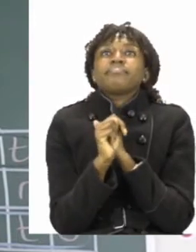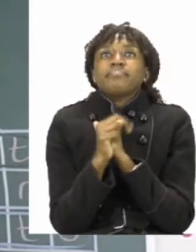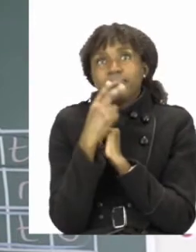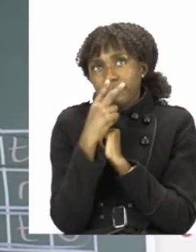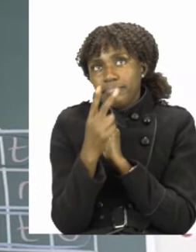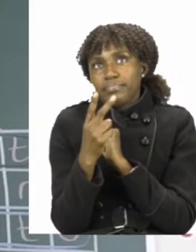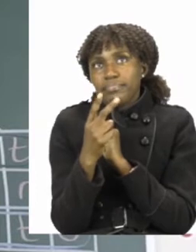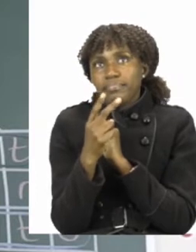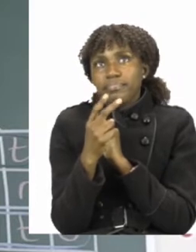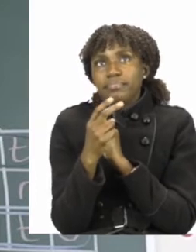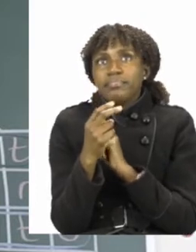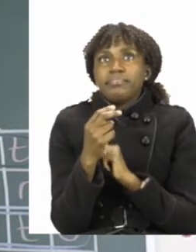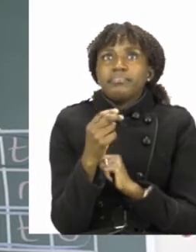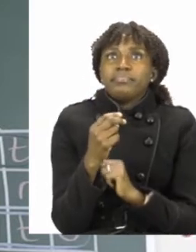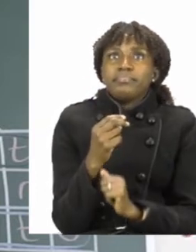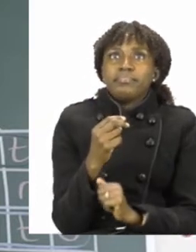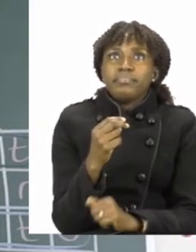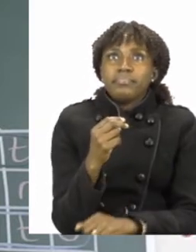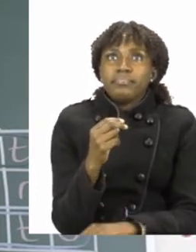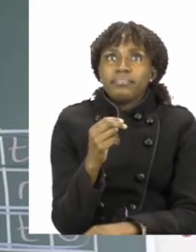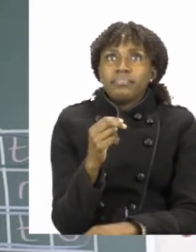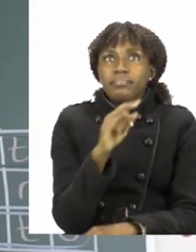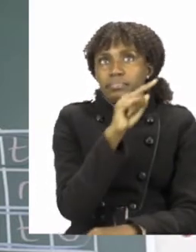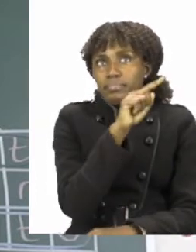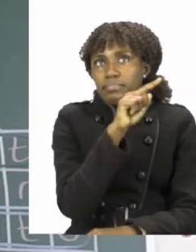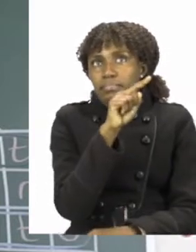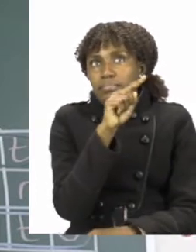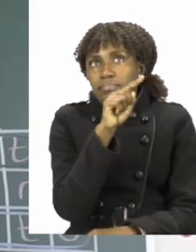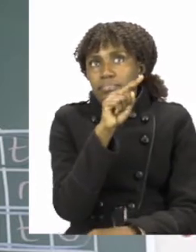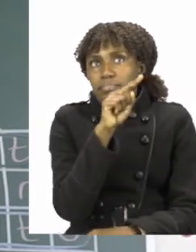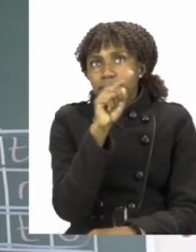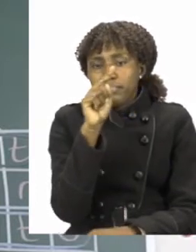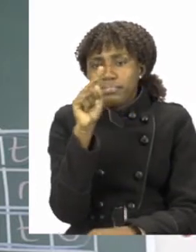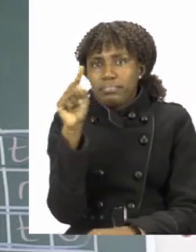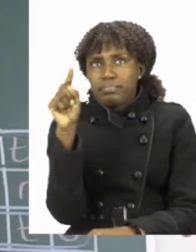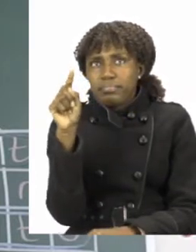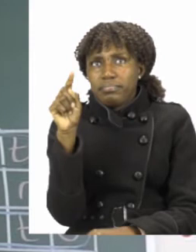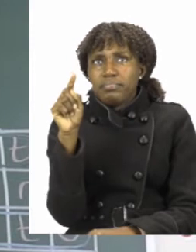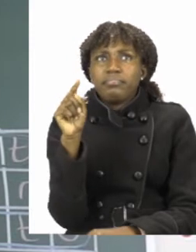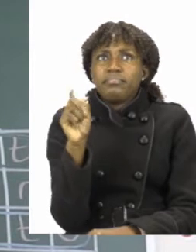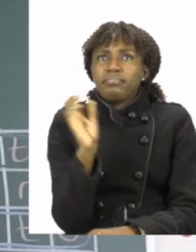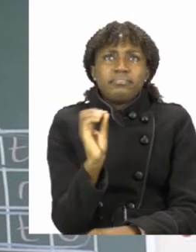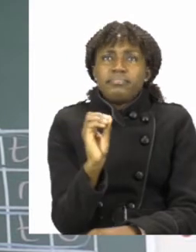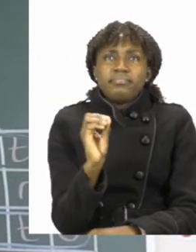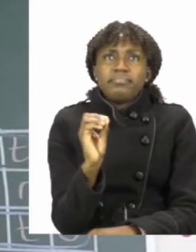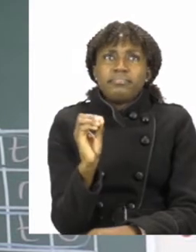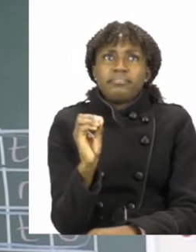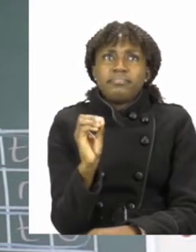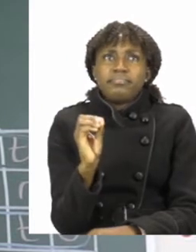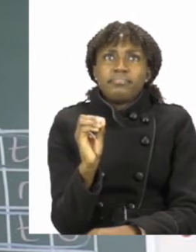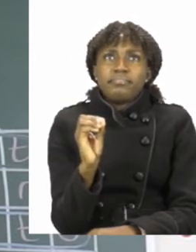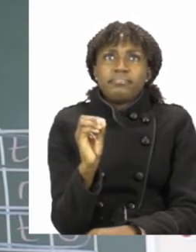we're going to start by going across. There's a C here, but there is no O, so I have to